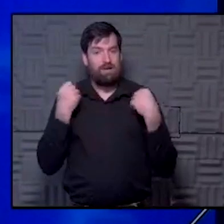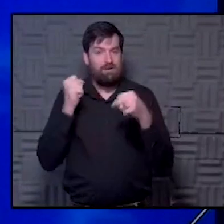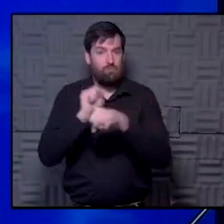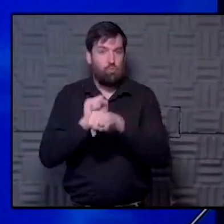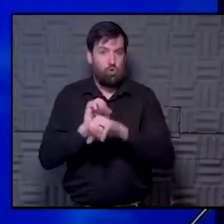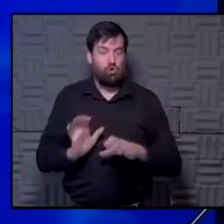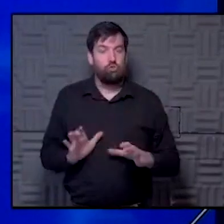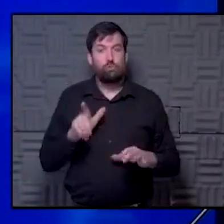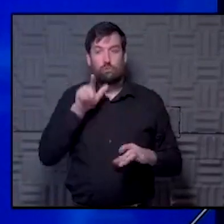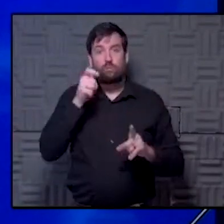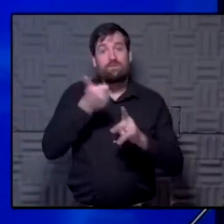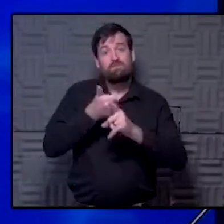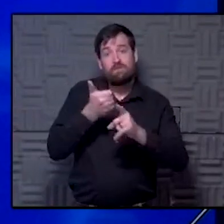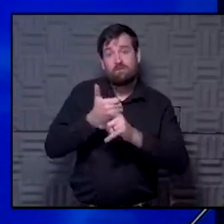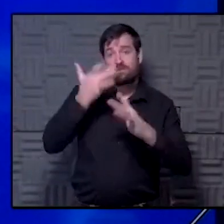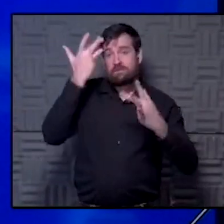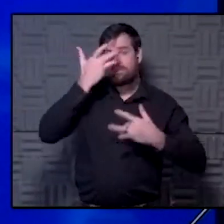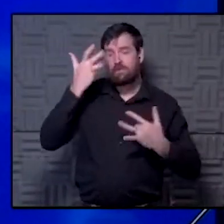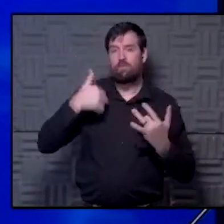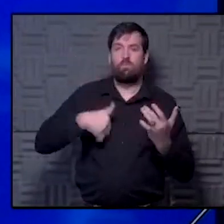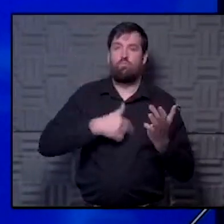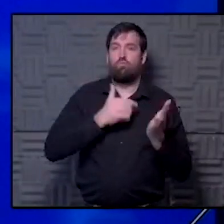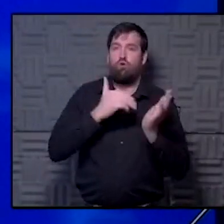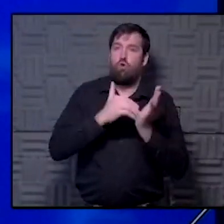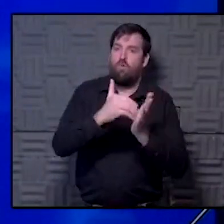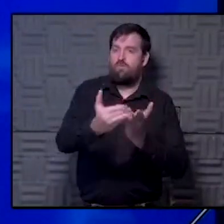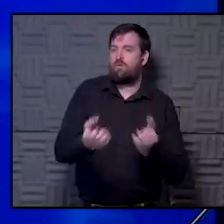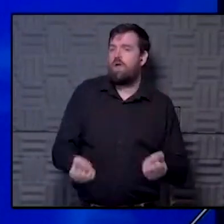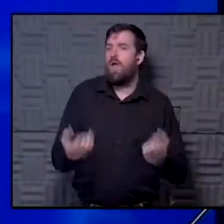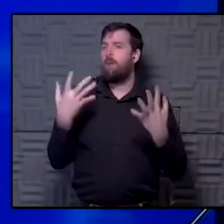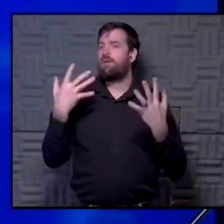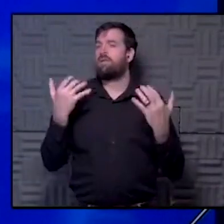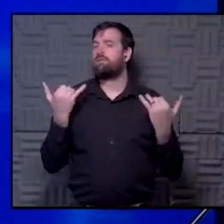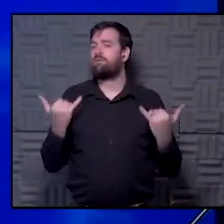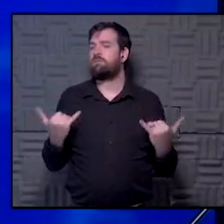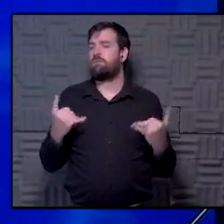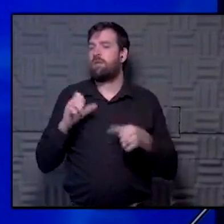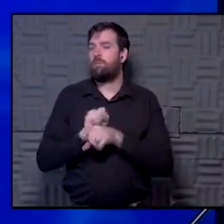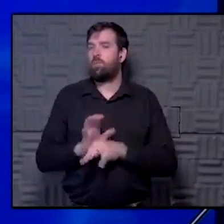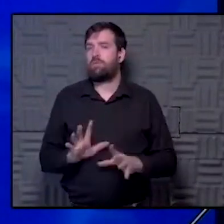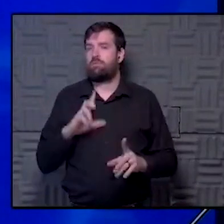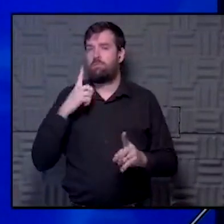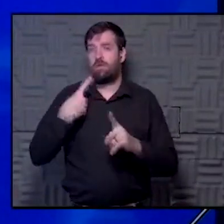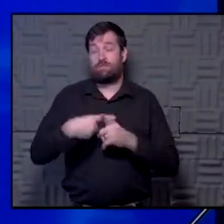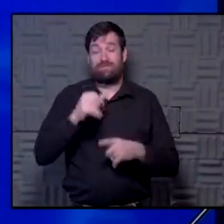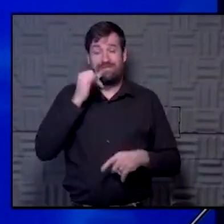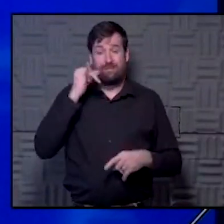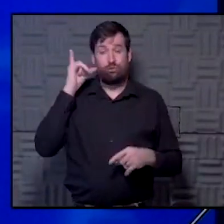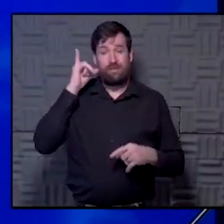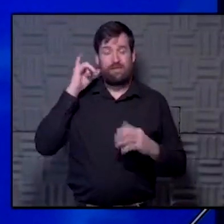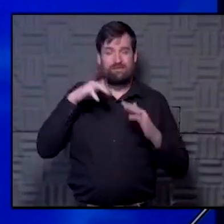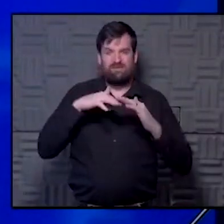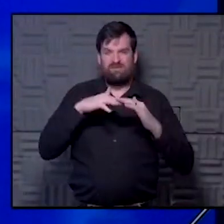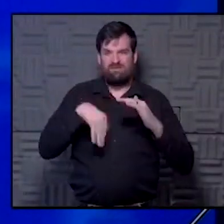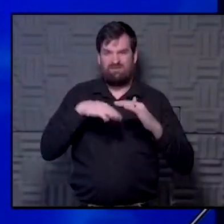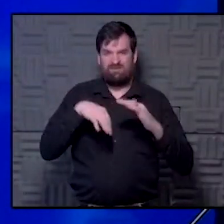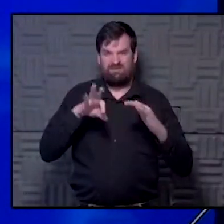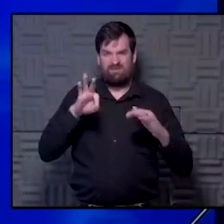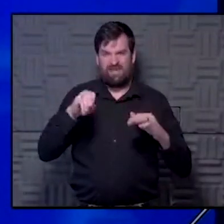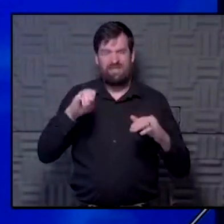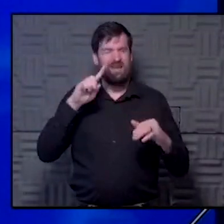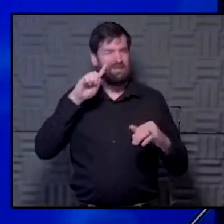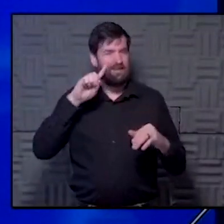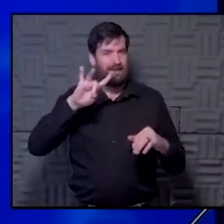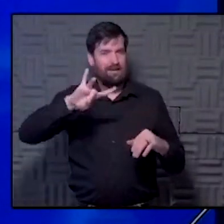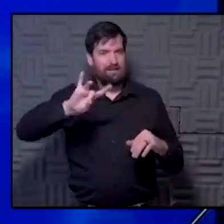ill. We regularly get questions about our number of current positive employees. That number yesterday was just under 90. I think it was